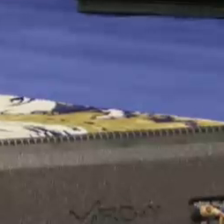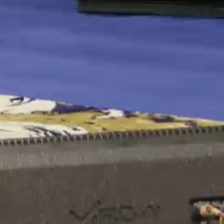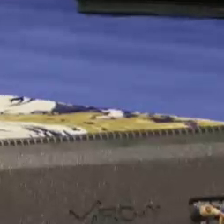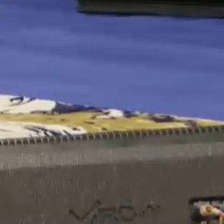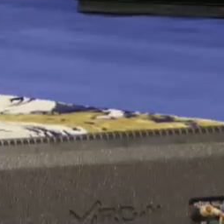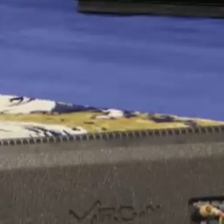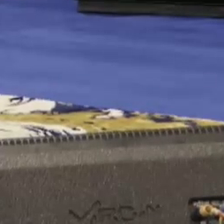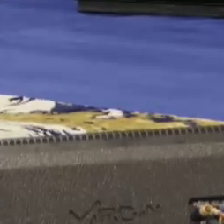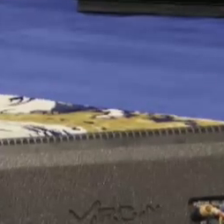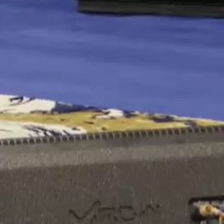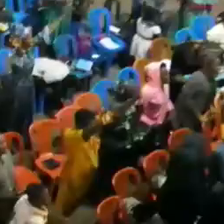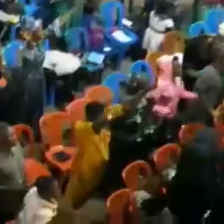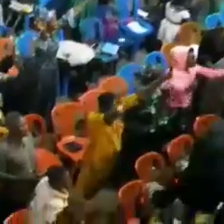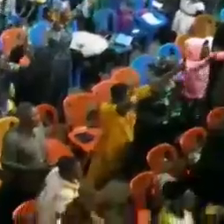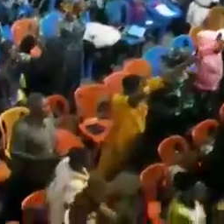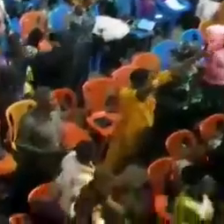Praise the Lord.